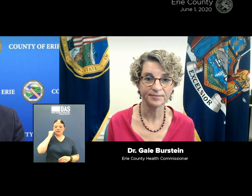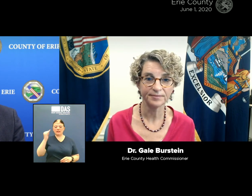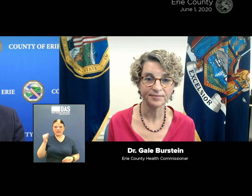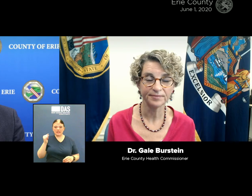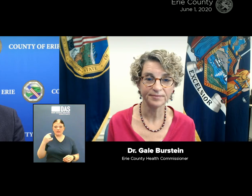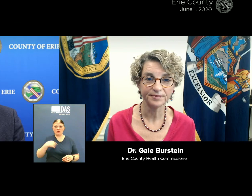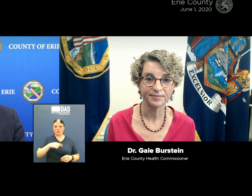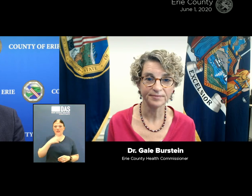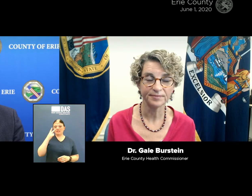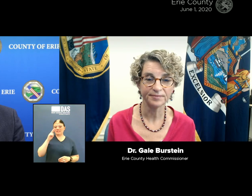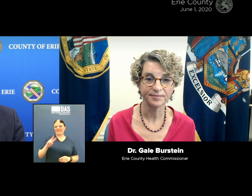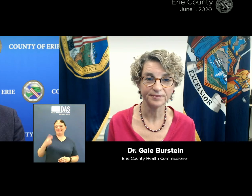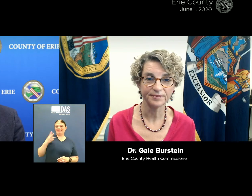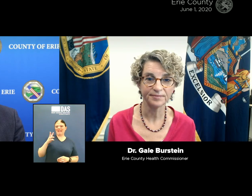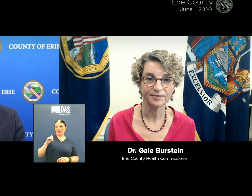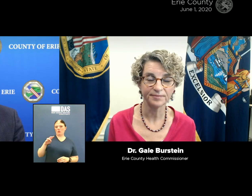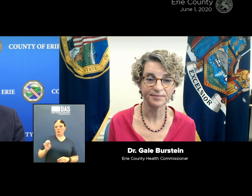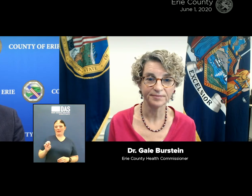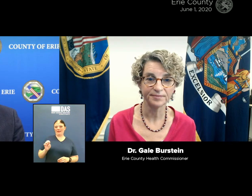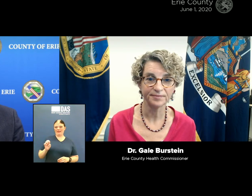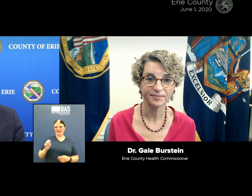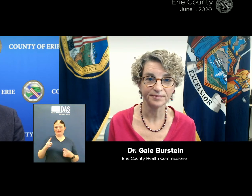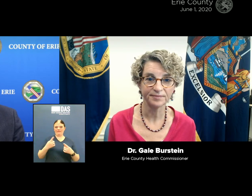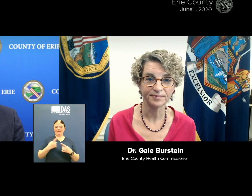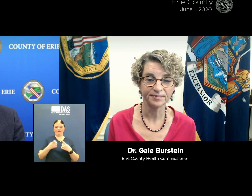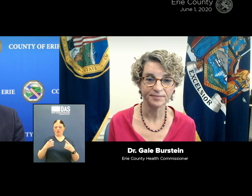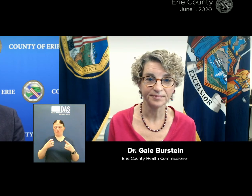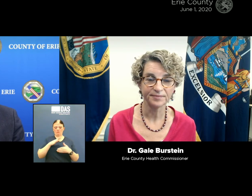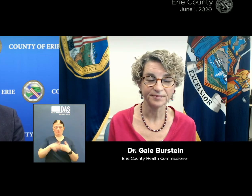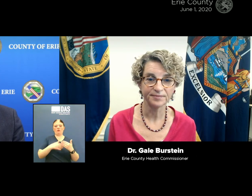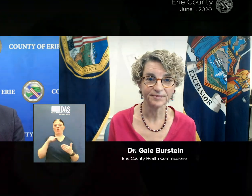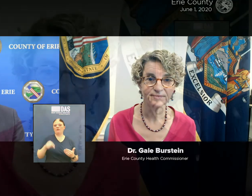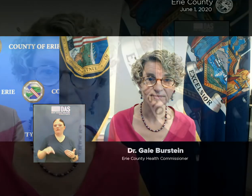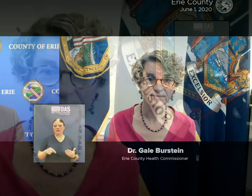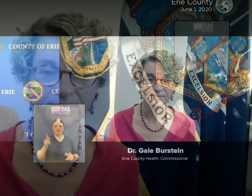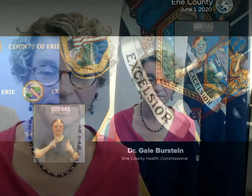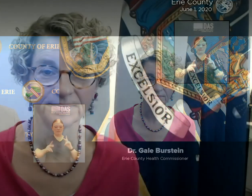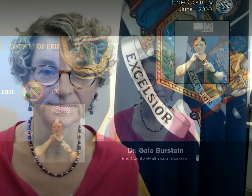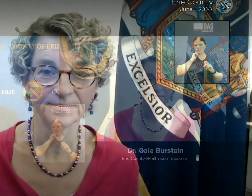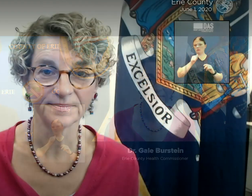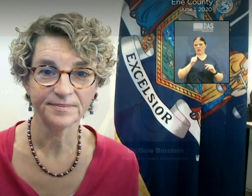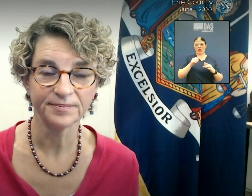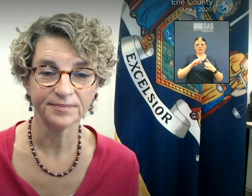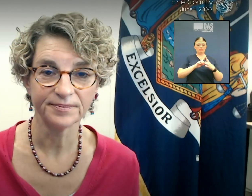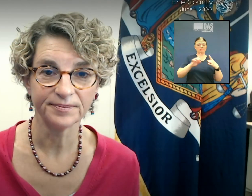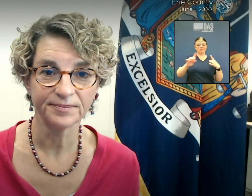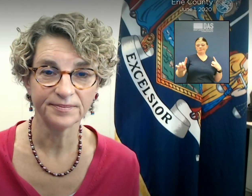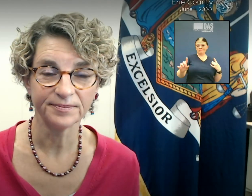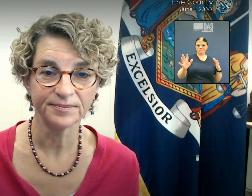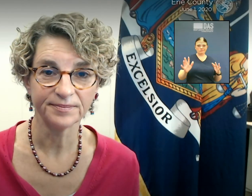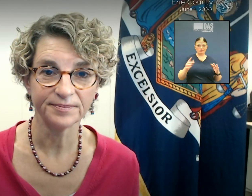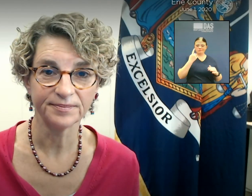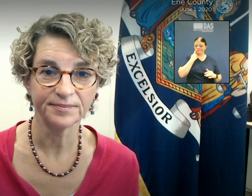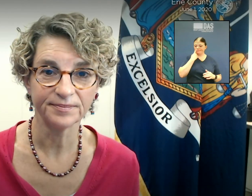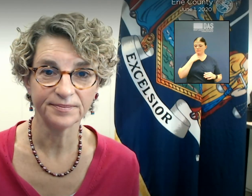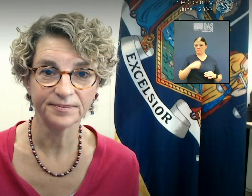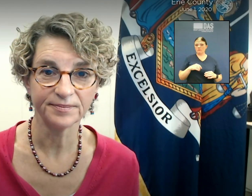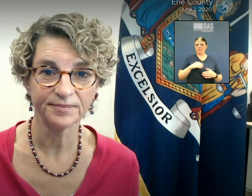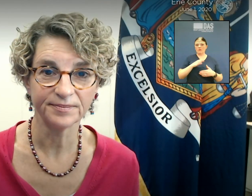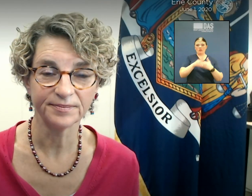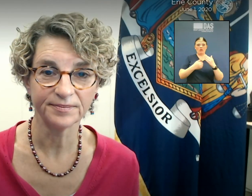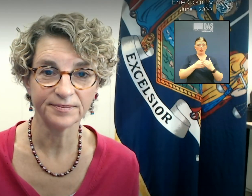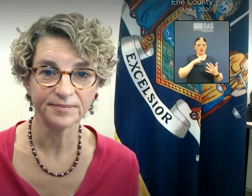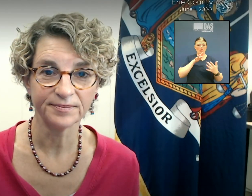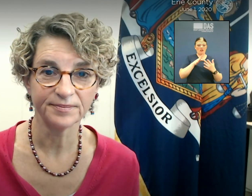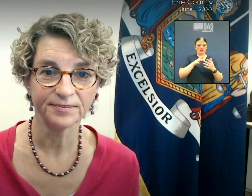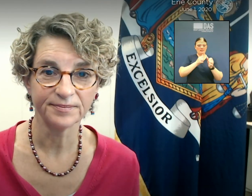see a second wave coming out of all of this, people not following social distancing recently, are all of our